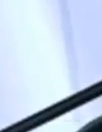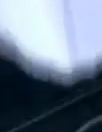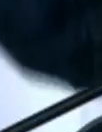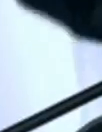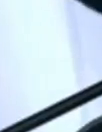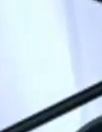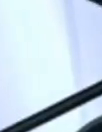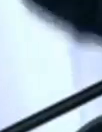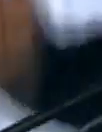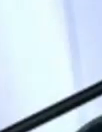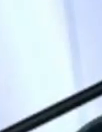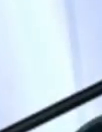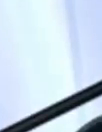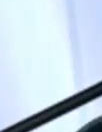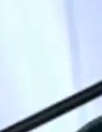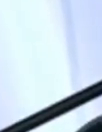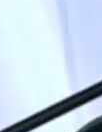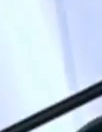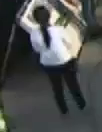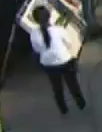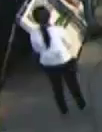Happy Women's Day, happy.